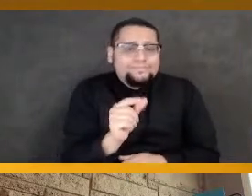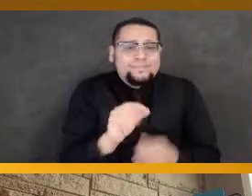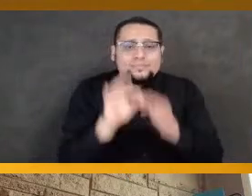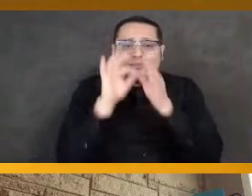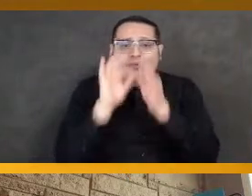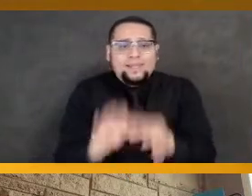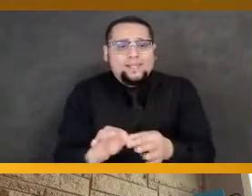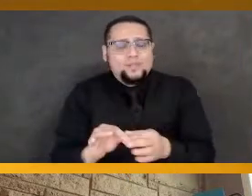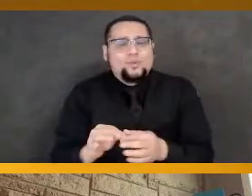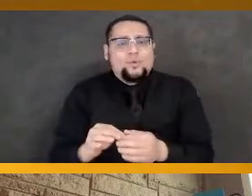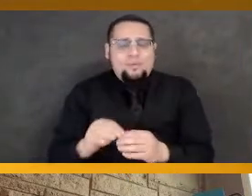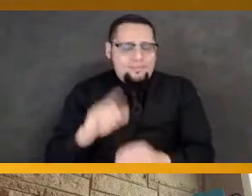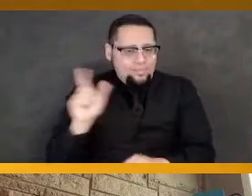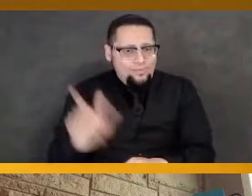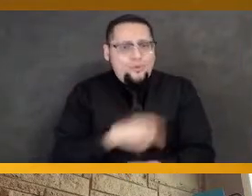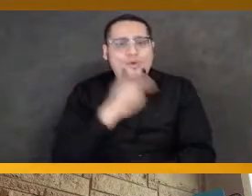long,